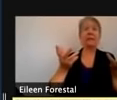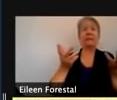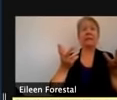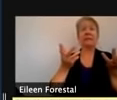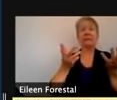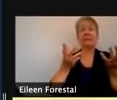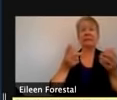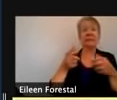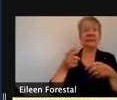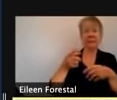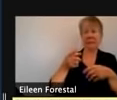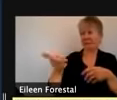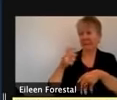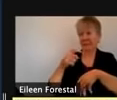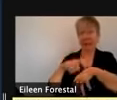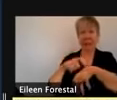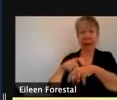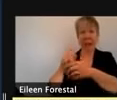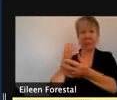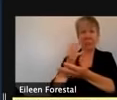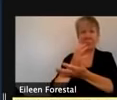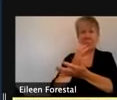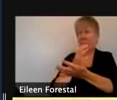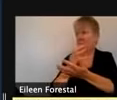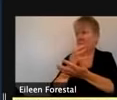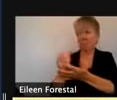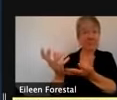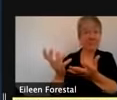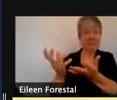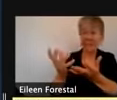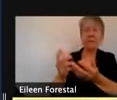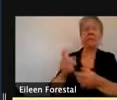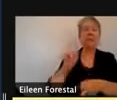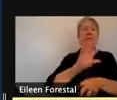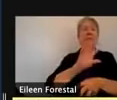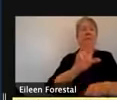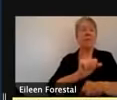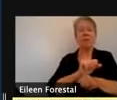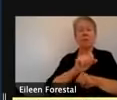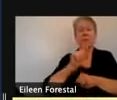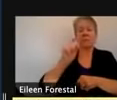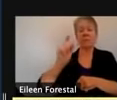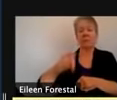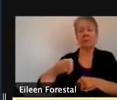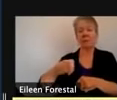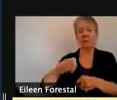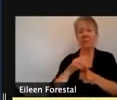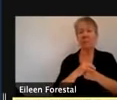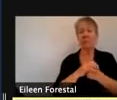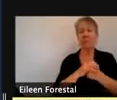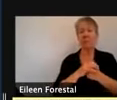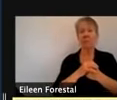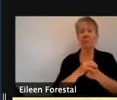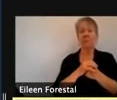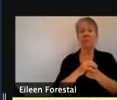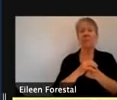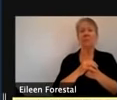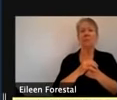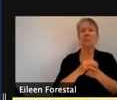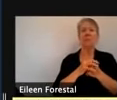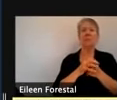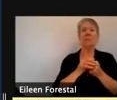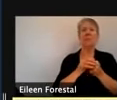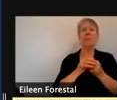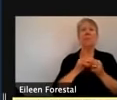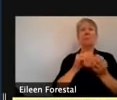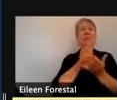only starting today. Some vehicle centers, as you can see, will be entirely appointment only. Others